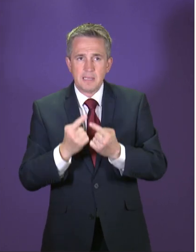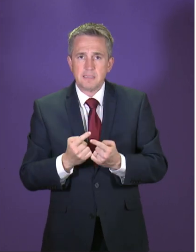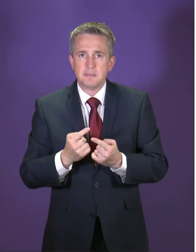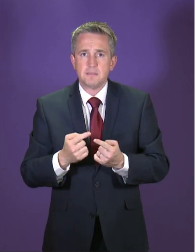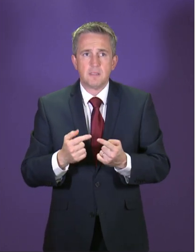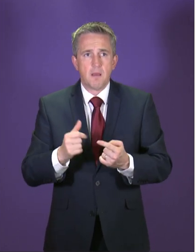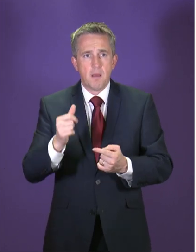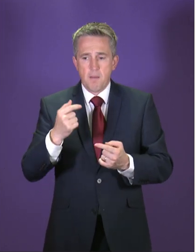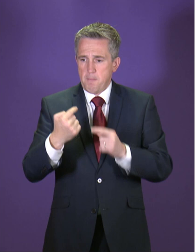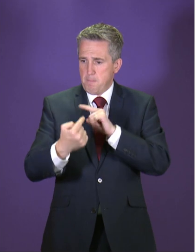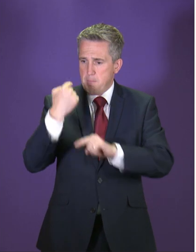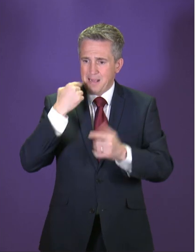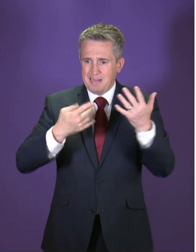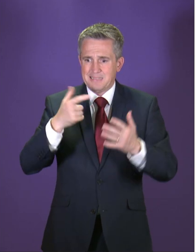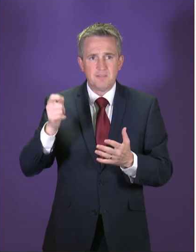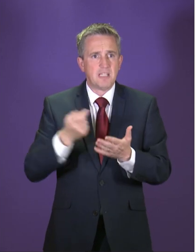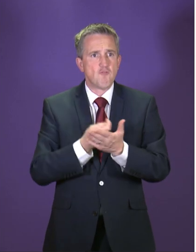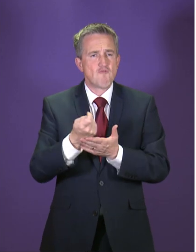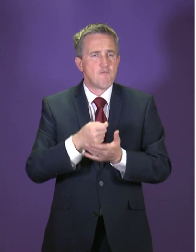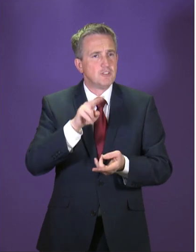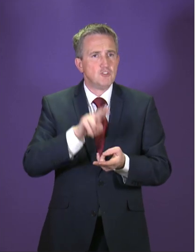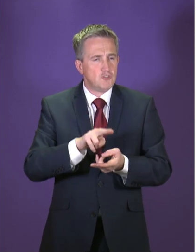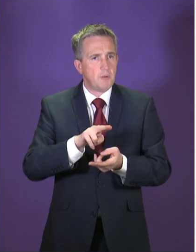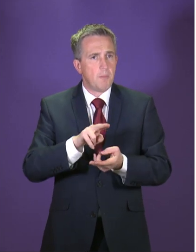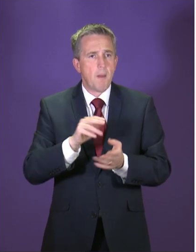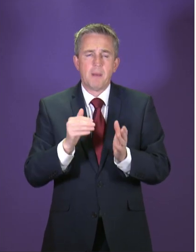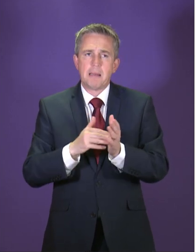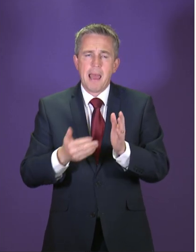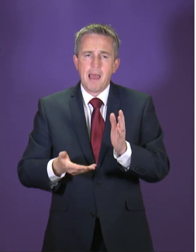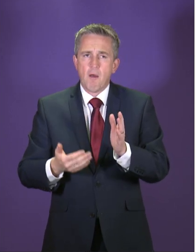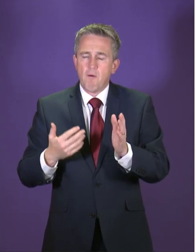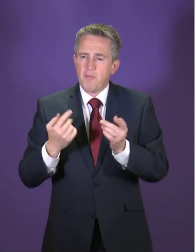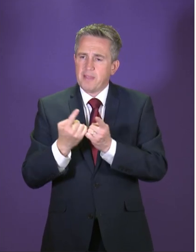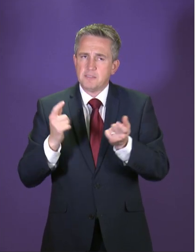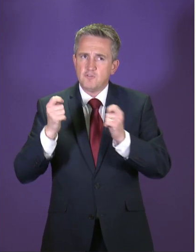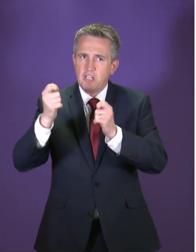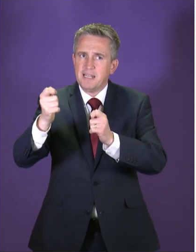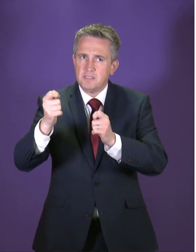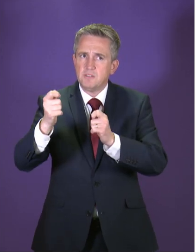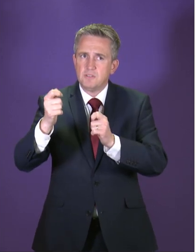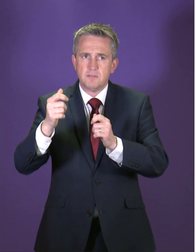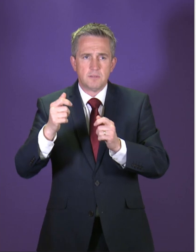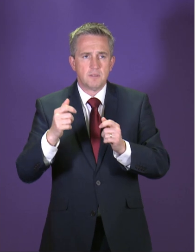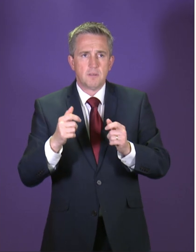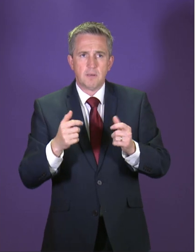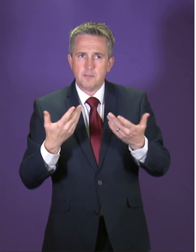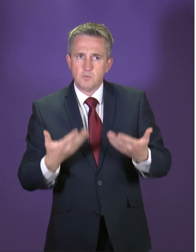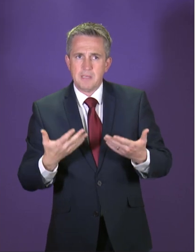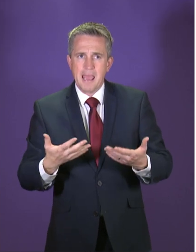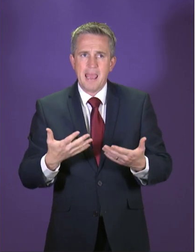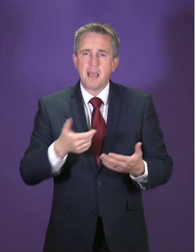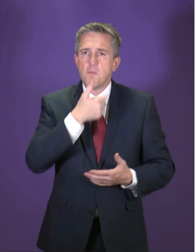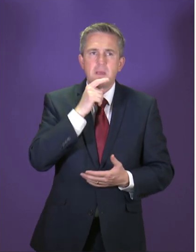cheap. And the city has changed tremendously since then. That was a time of production. Today is a time of